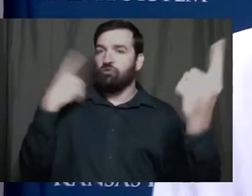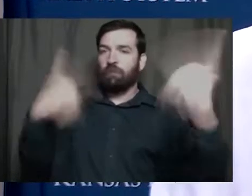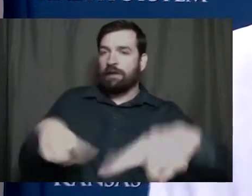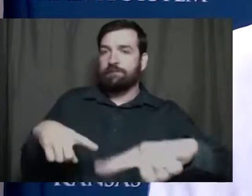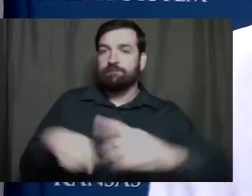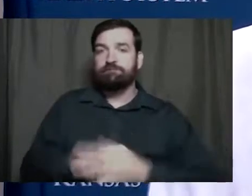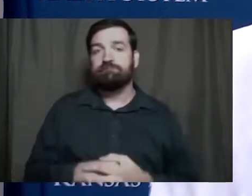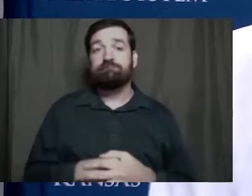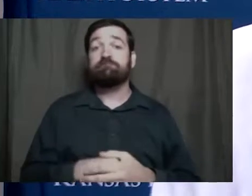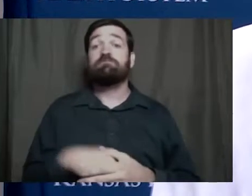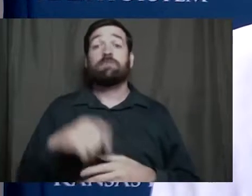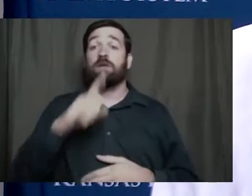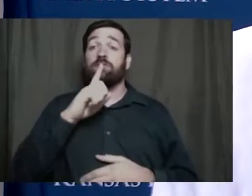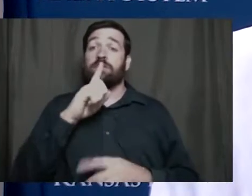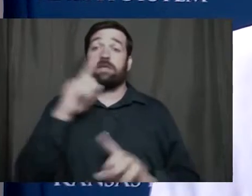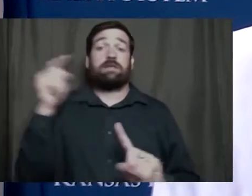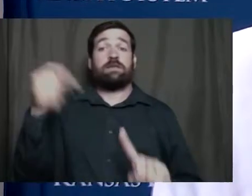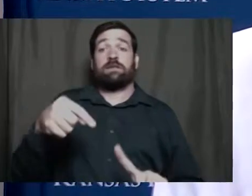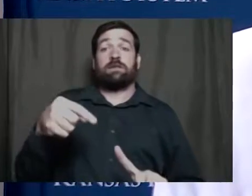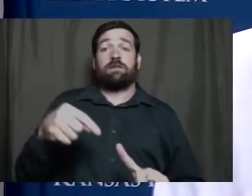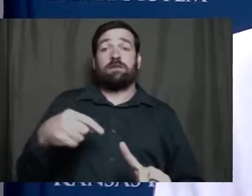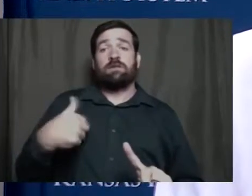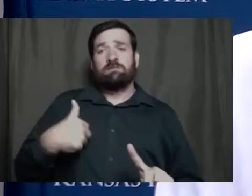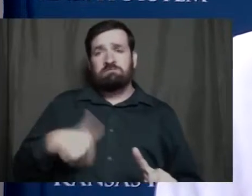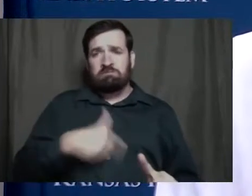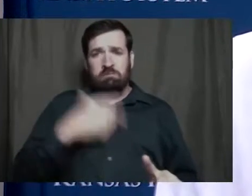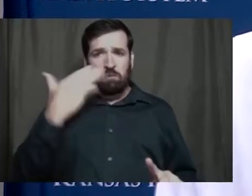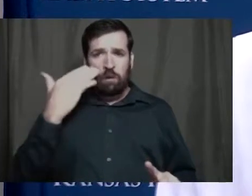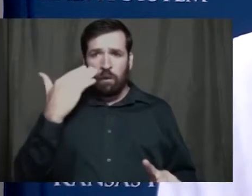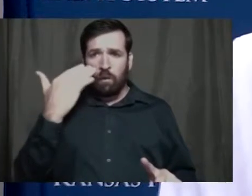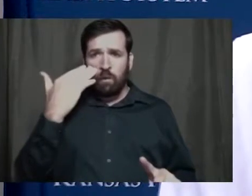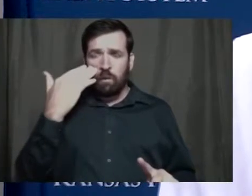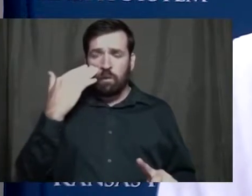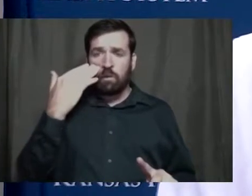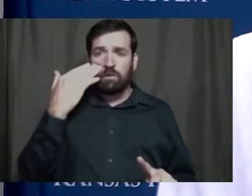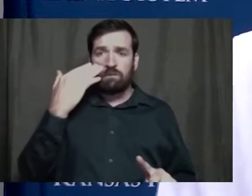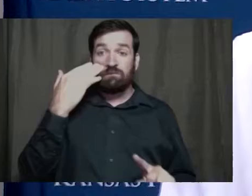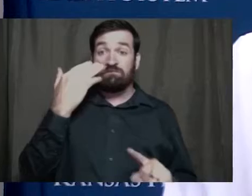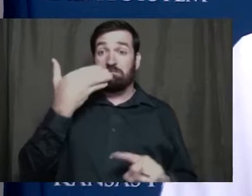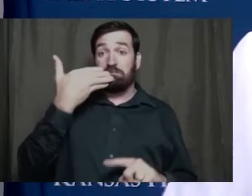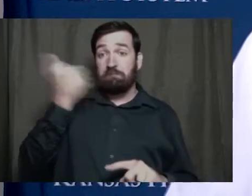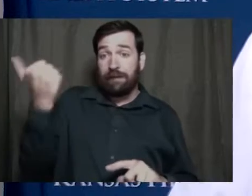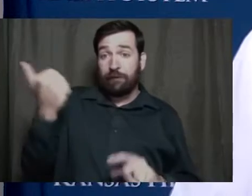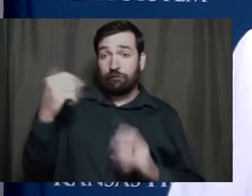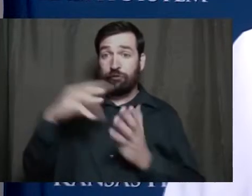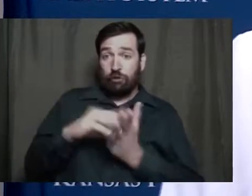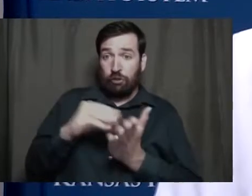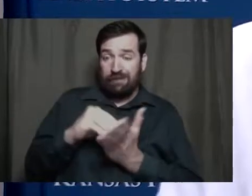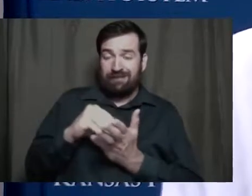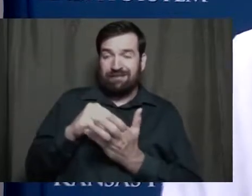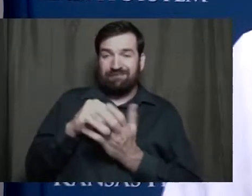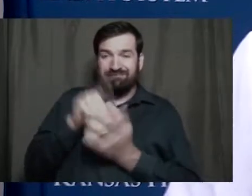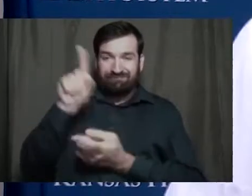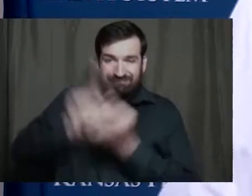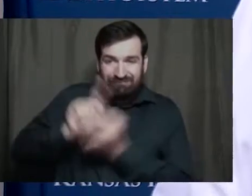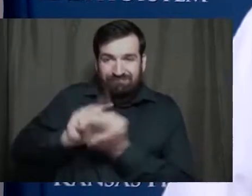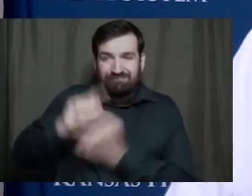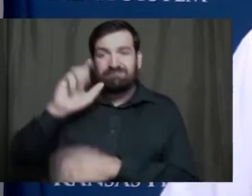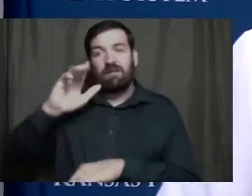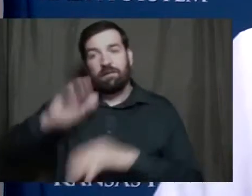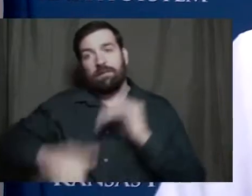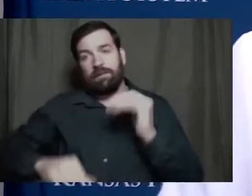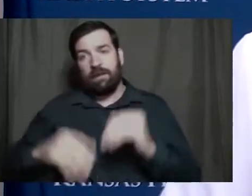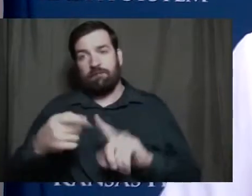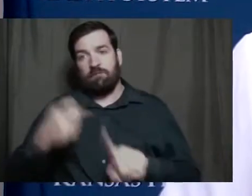to, we know that children learn better in person than what they do online. There's always going to be a few outliers, so some kids might do better